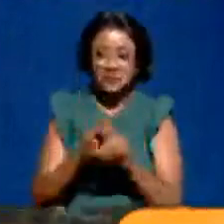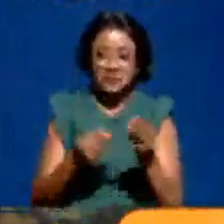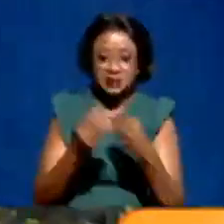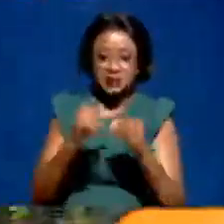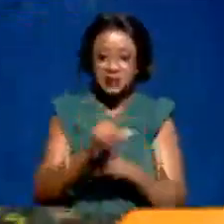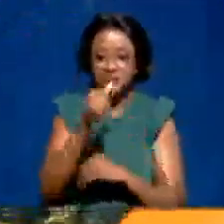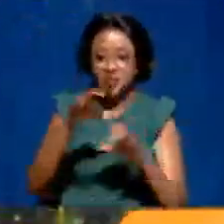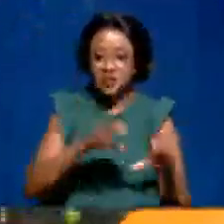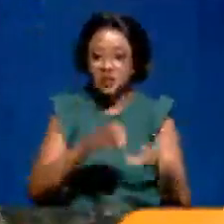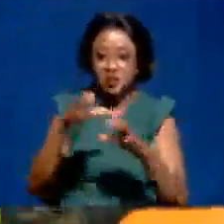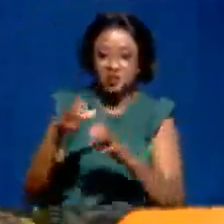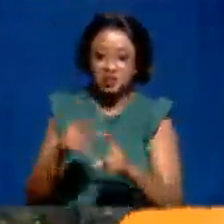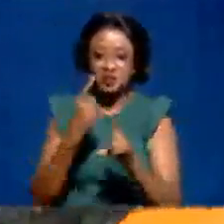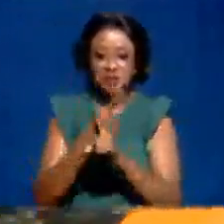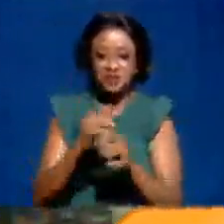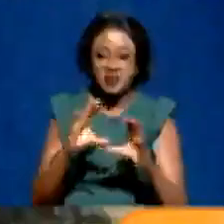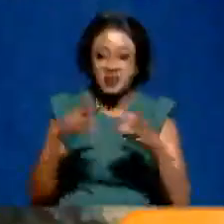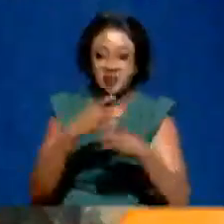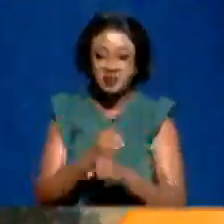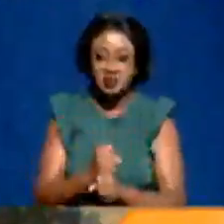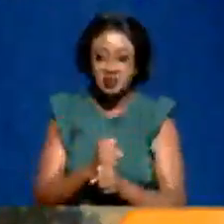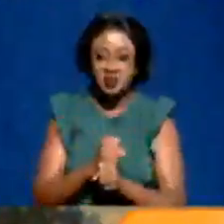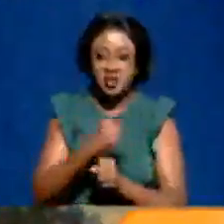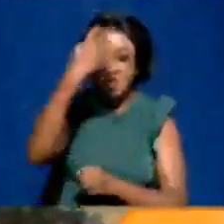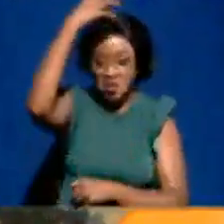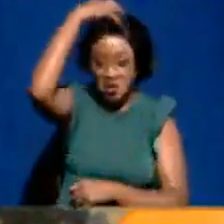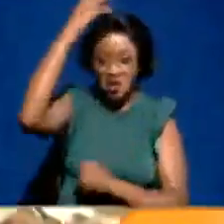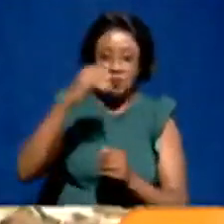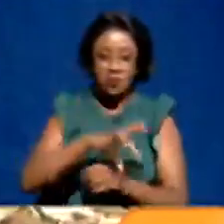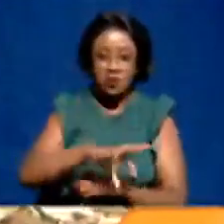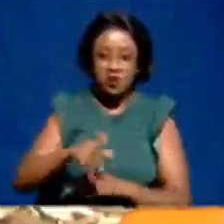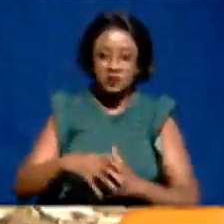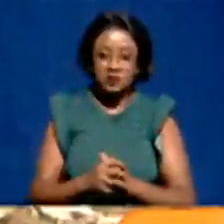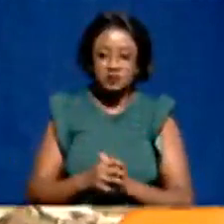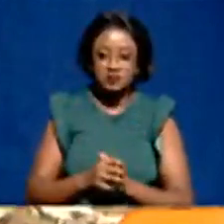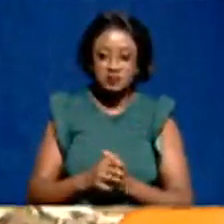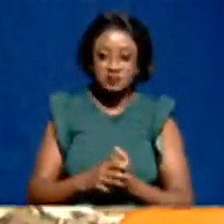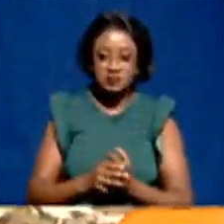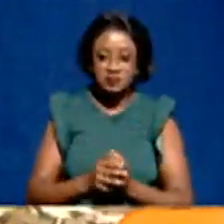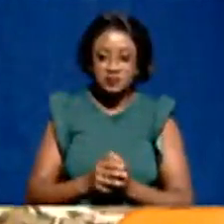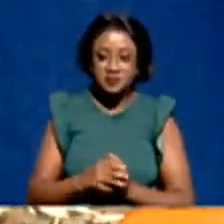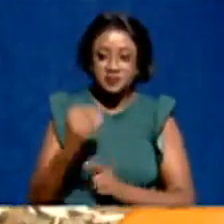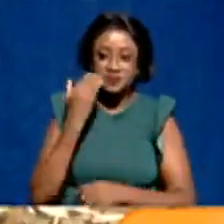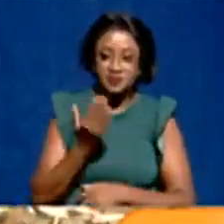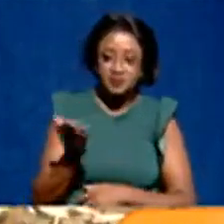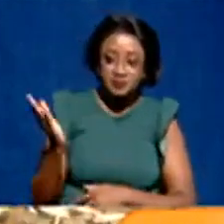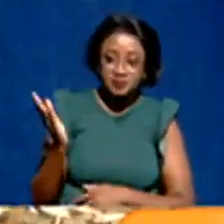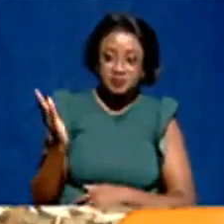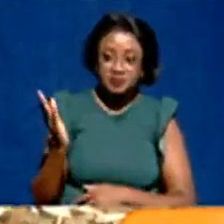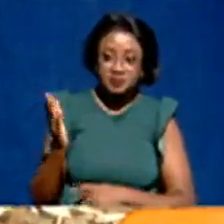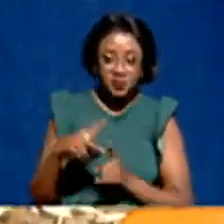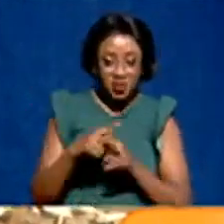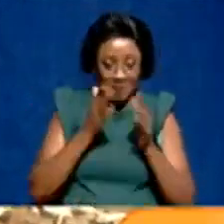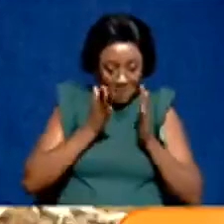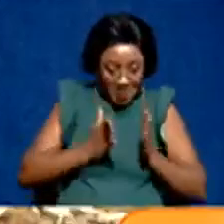community forest associations in Tana River and Lamu counties. A journey to restoration of biodiversity starts with an